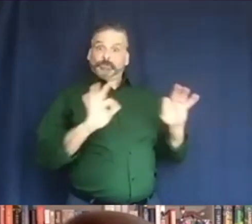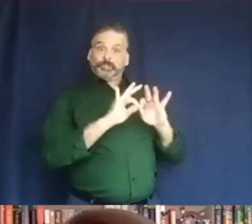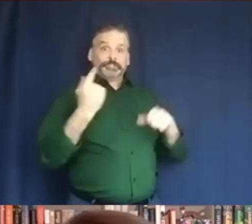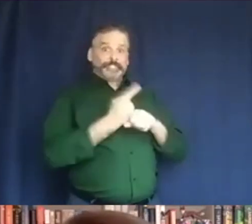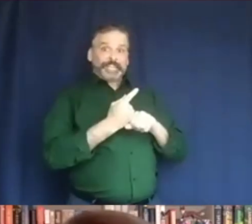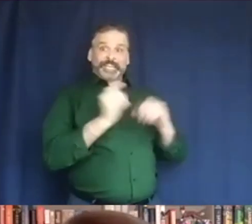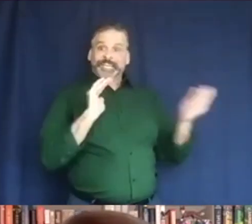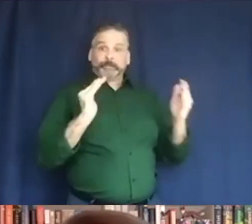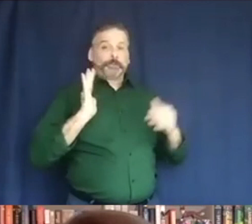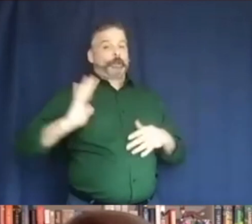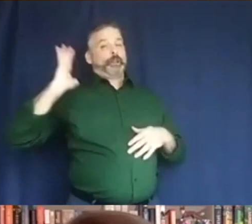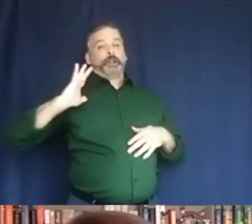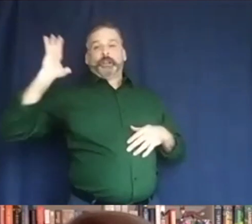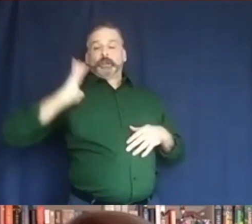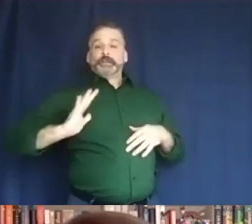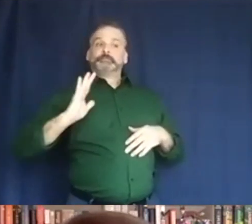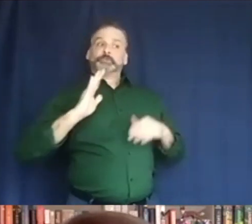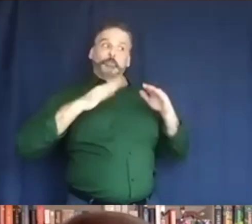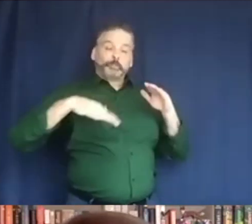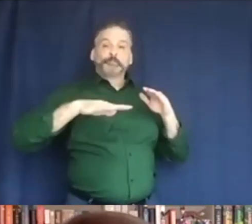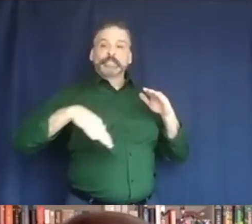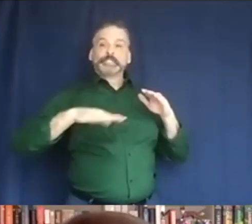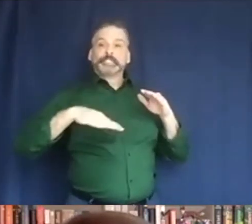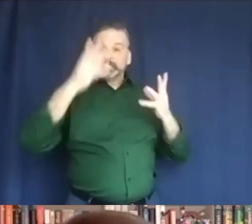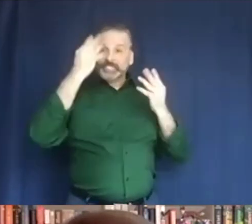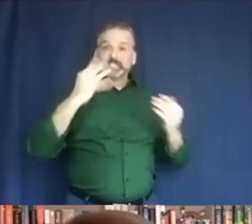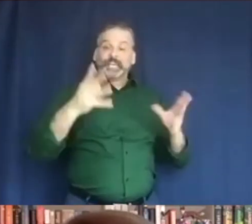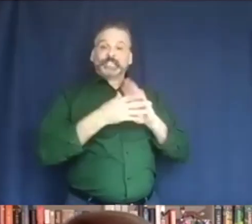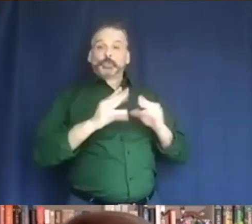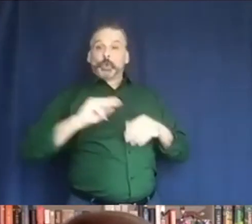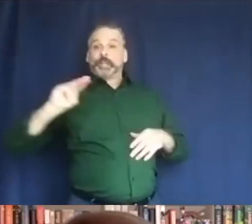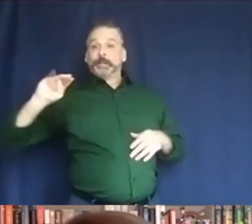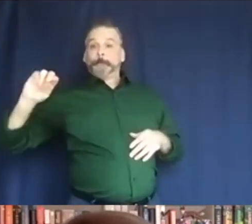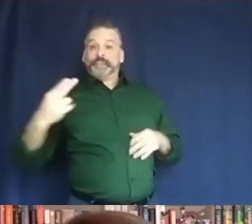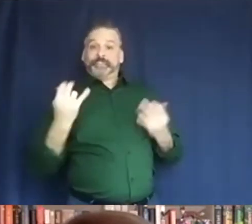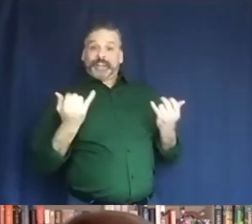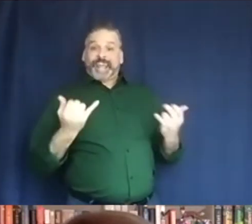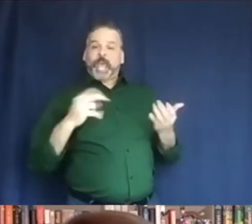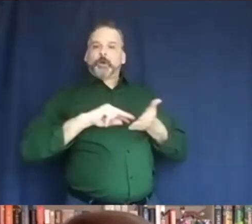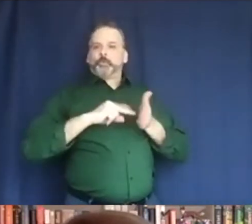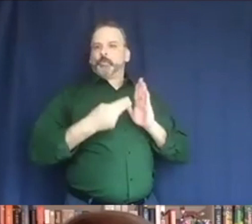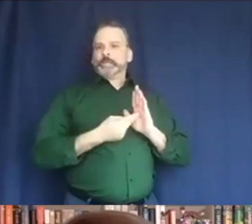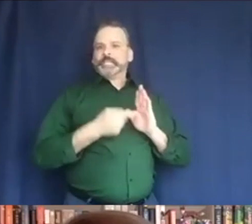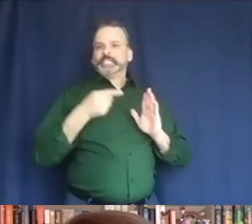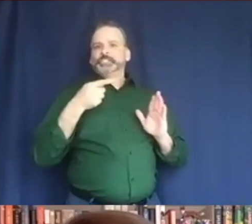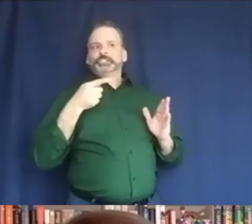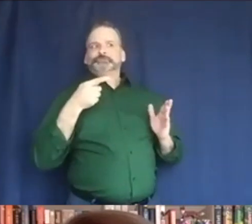then. So basically, telling a story in myth now means that we get to